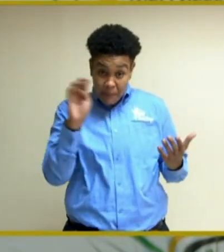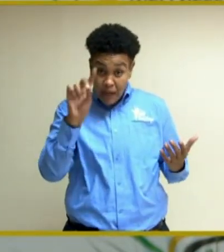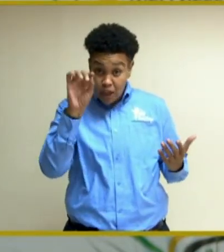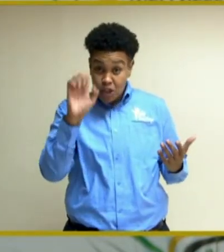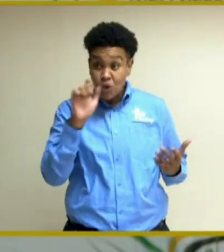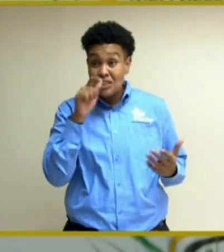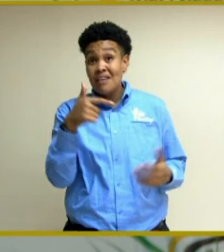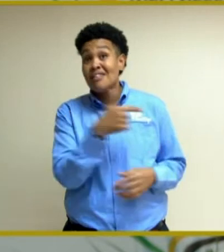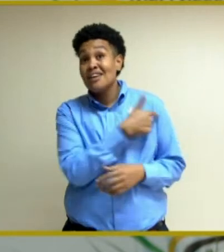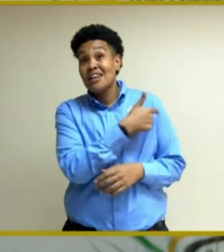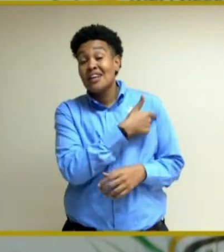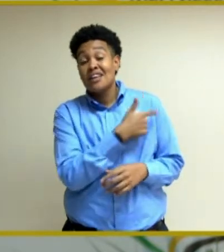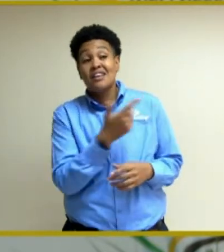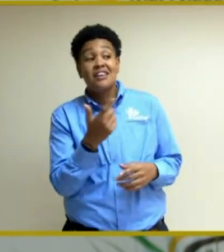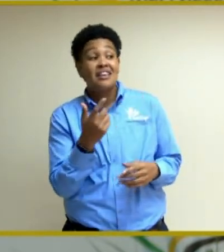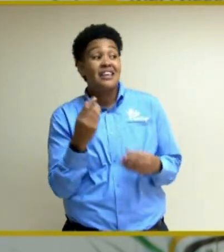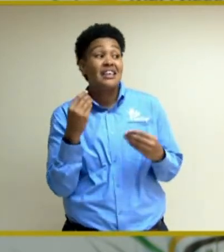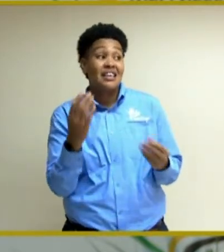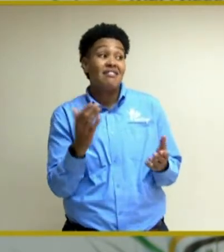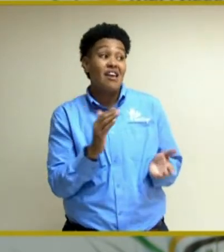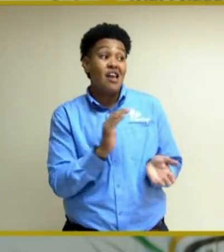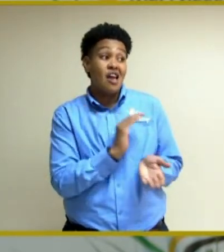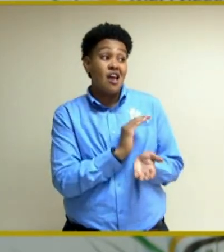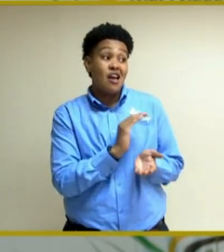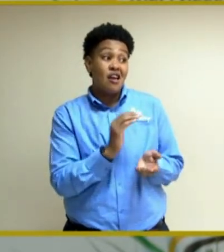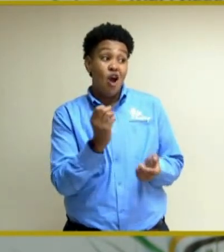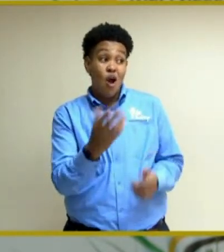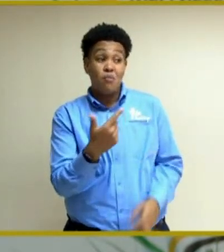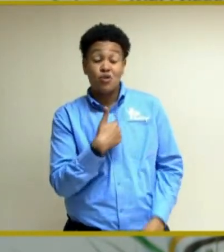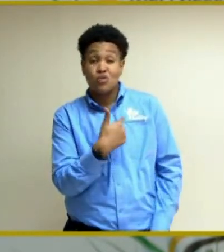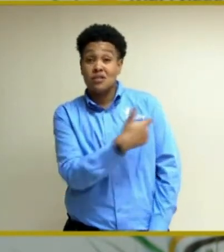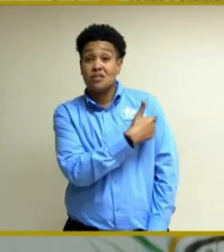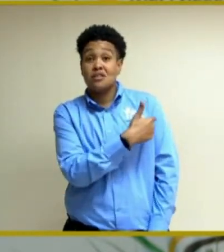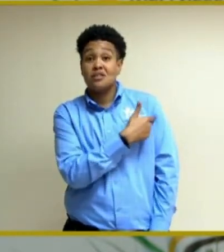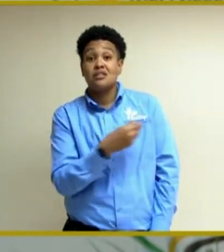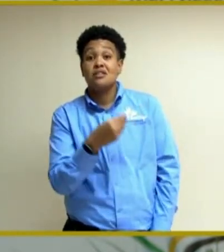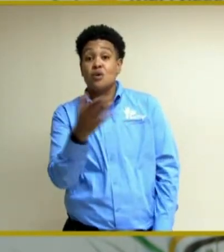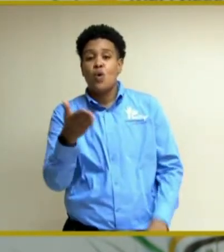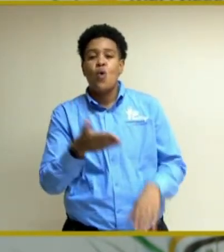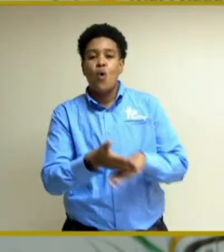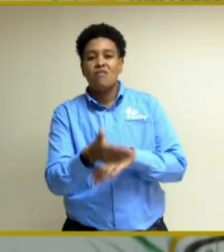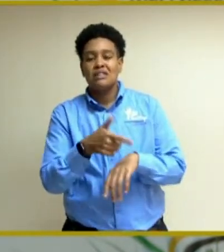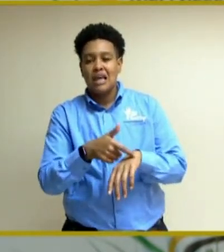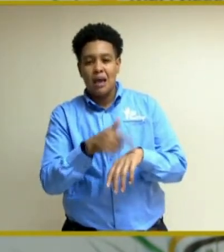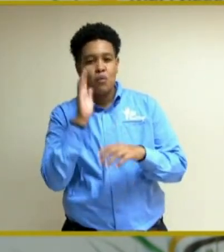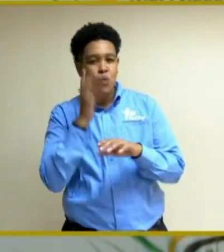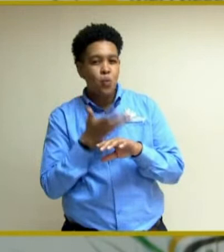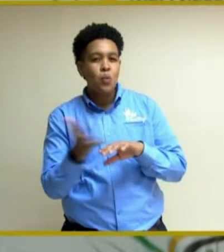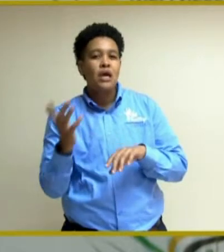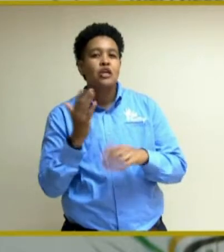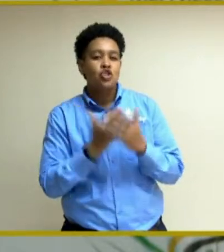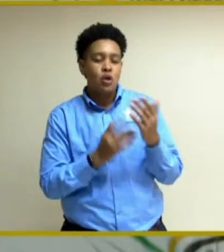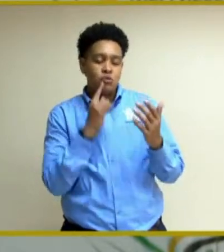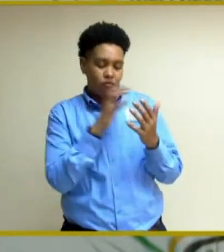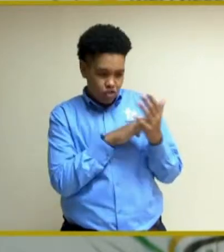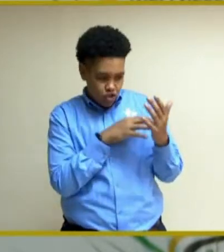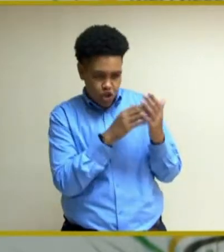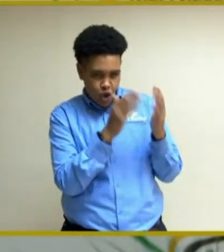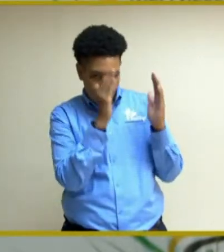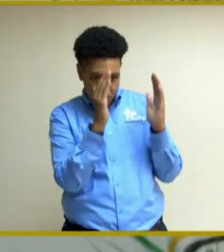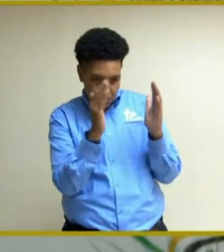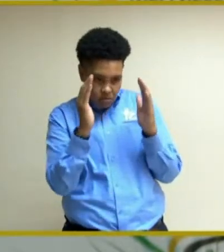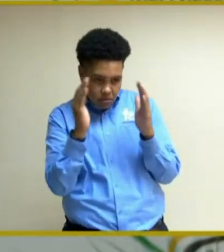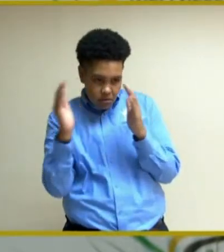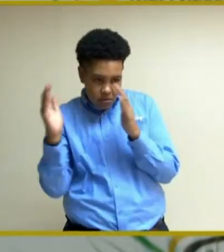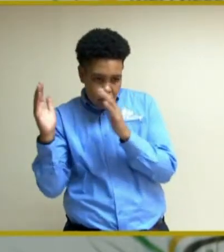of AstraZeneca, given the amount that we're administering over a period of time, we would waste some of it. So it has to be scheduled. And so